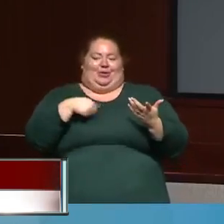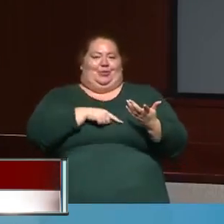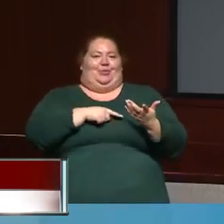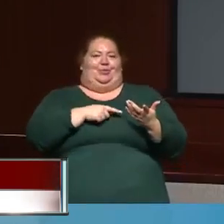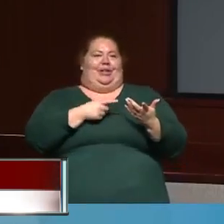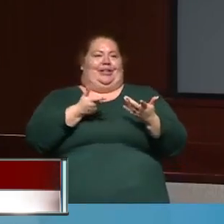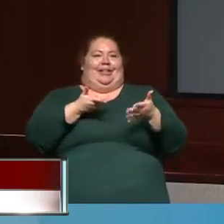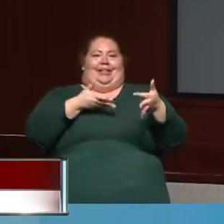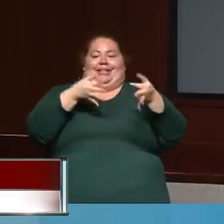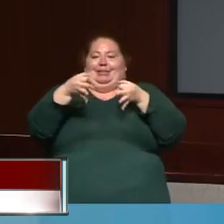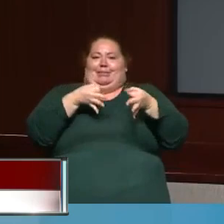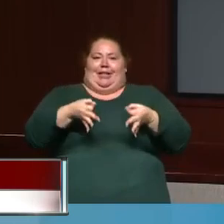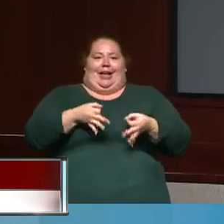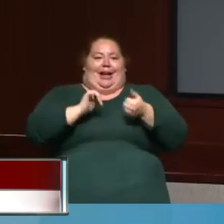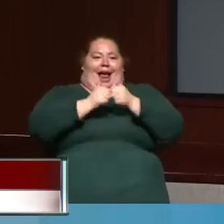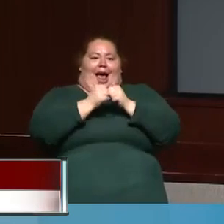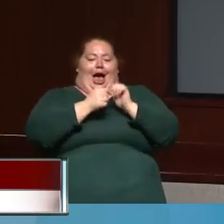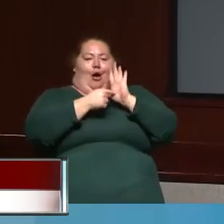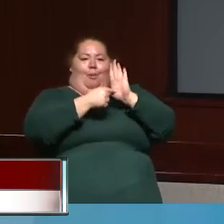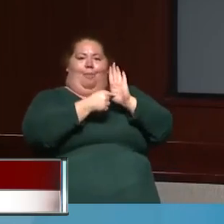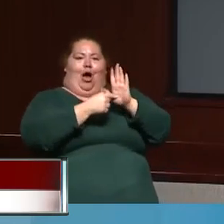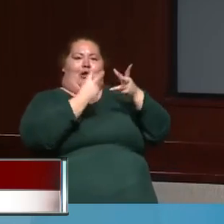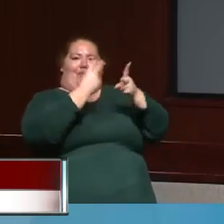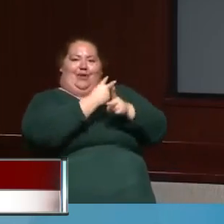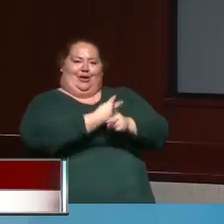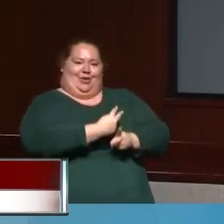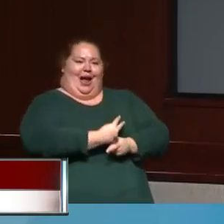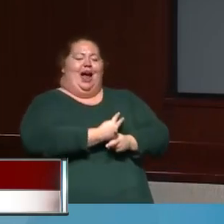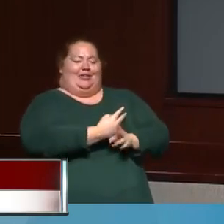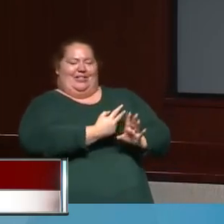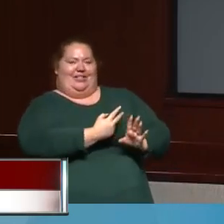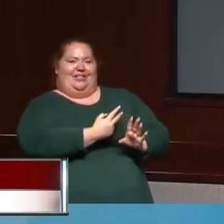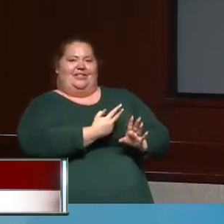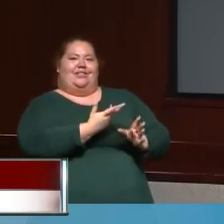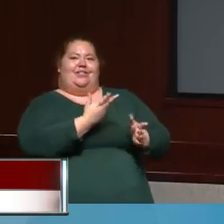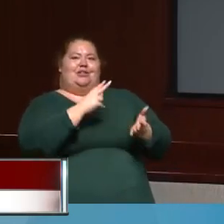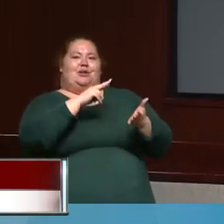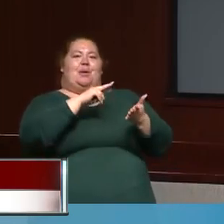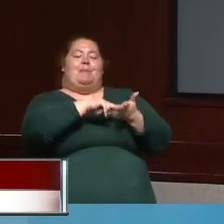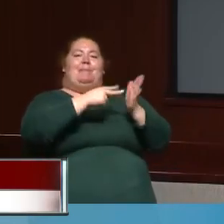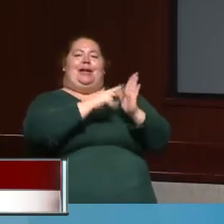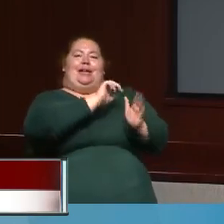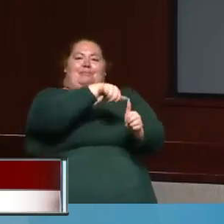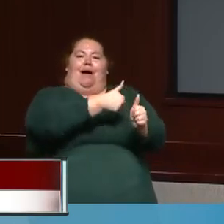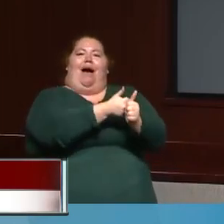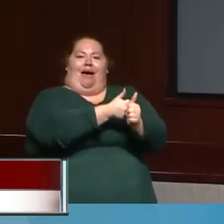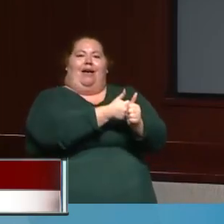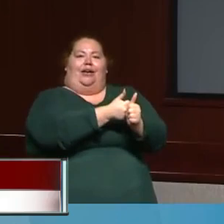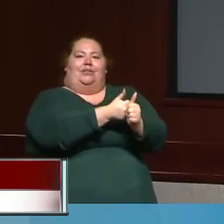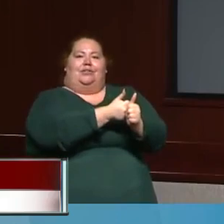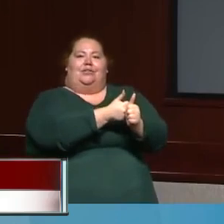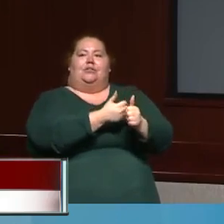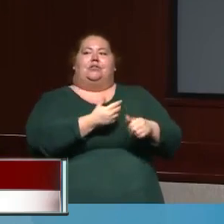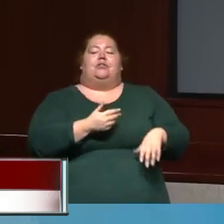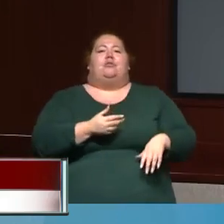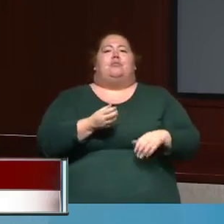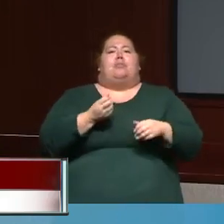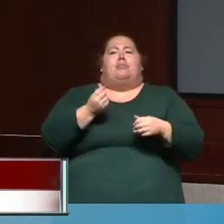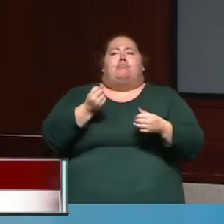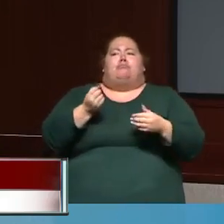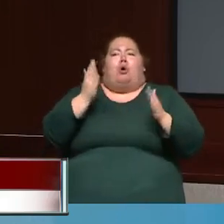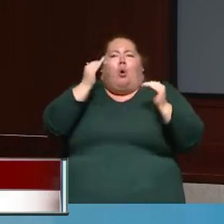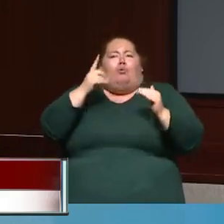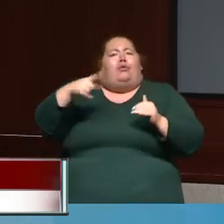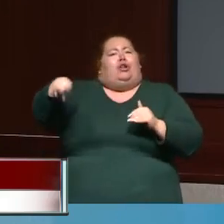us to remember, the purpose of providing this information to our community. And we hope that it is helpful to people, that they understand that there are